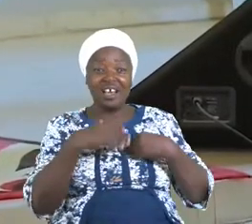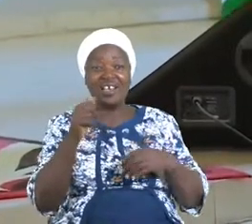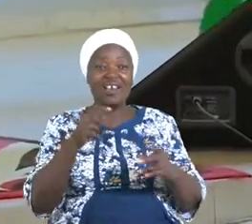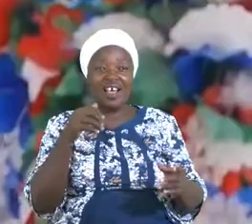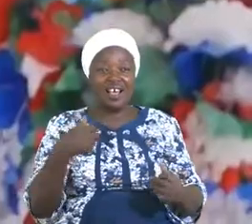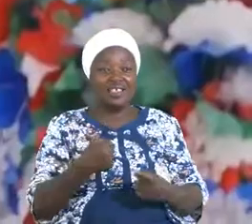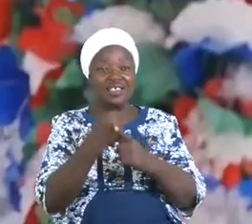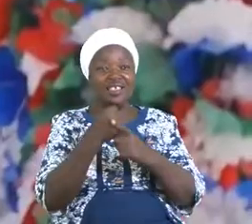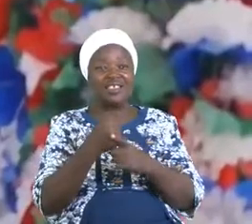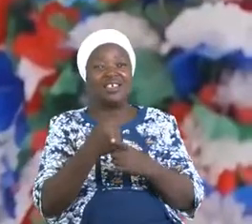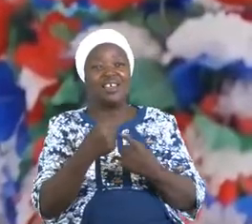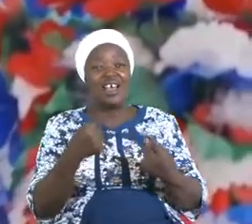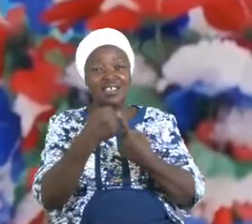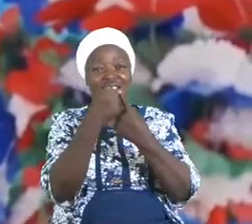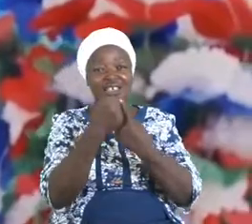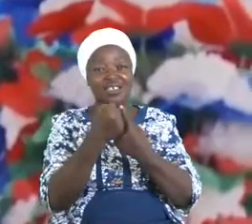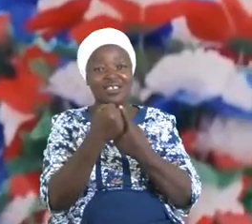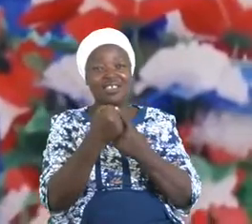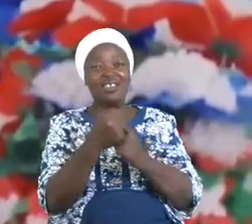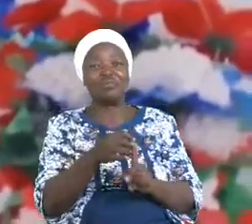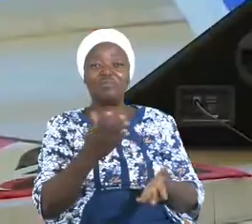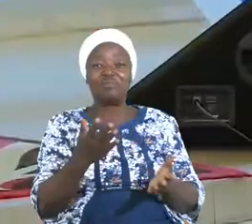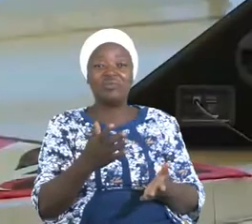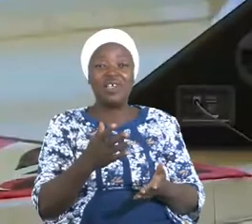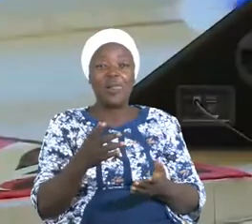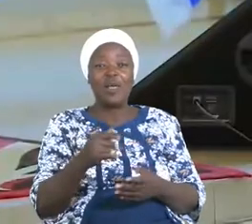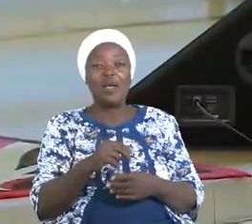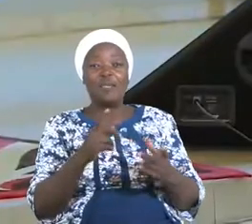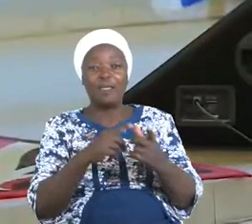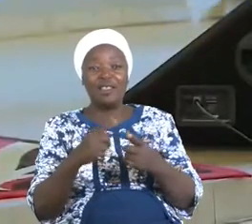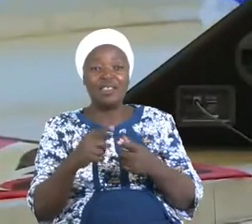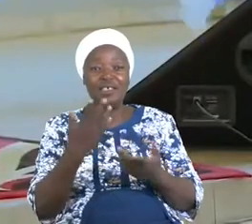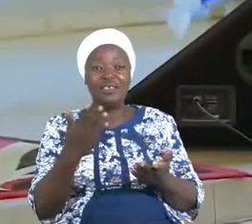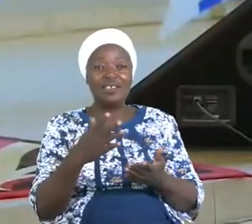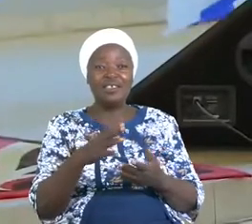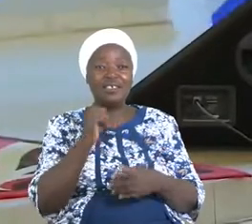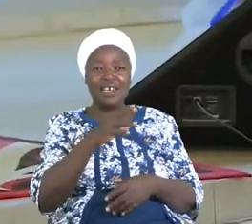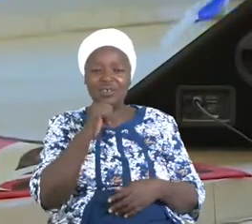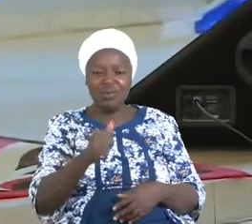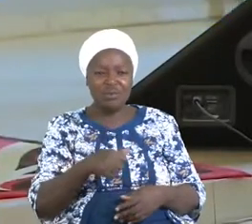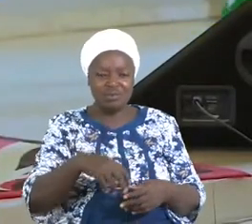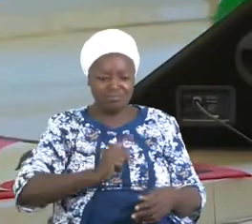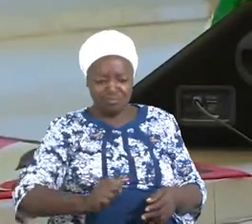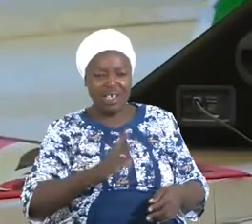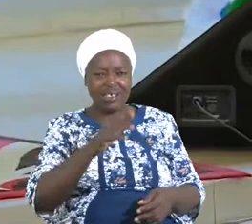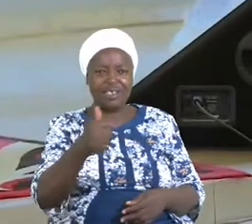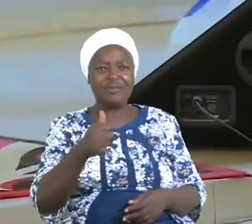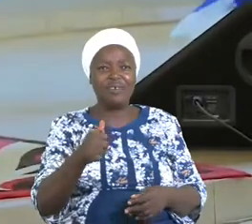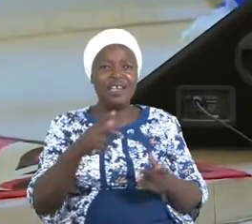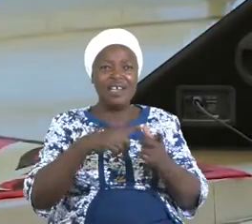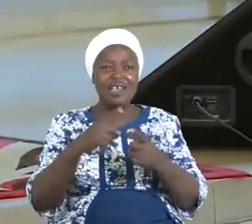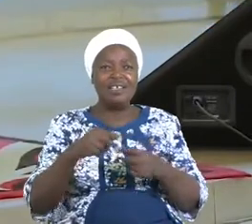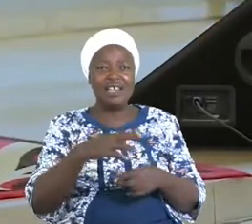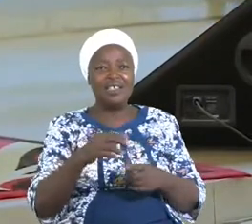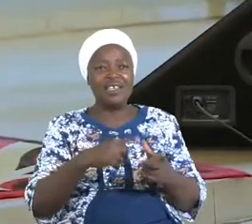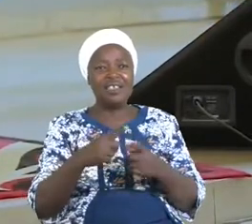harvest. The next following day, for me to go and ease myself, I can't squat. I started behaving like